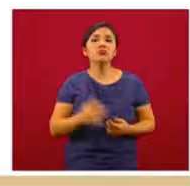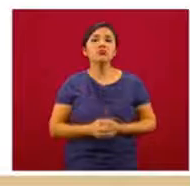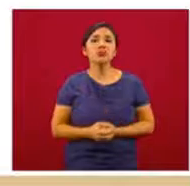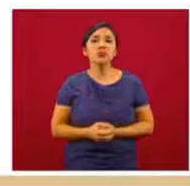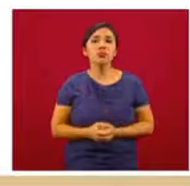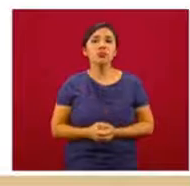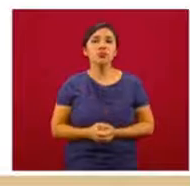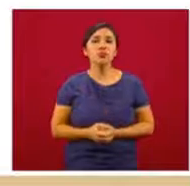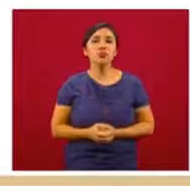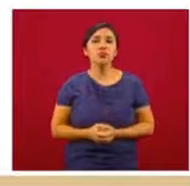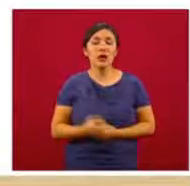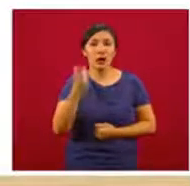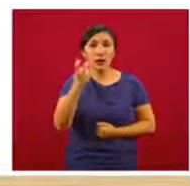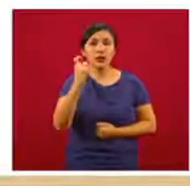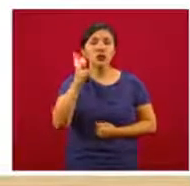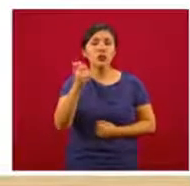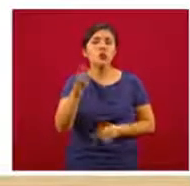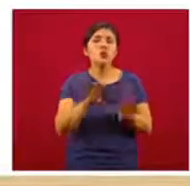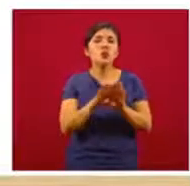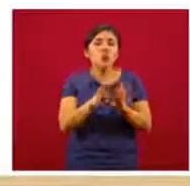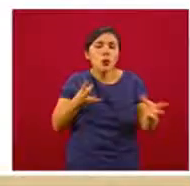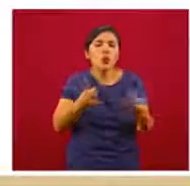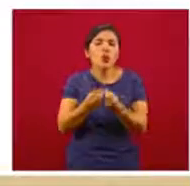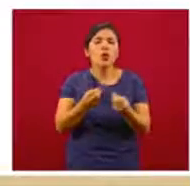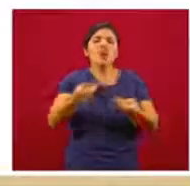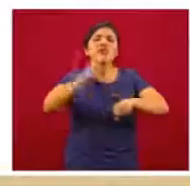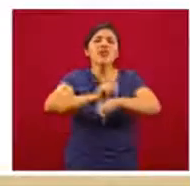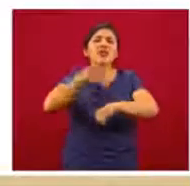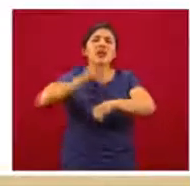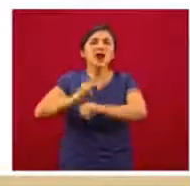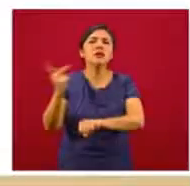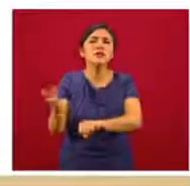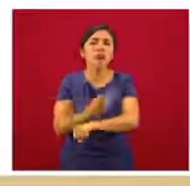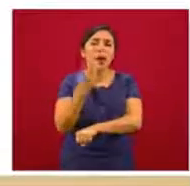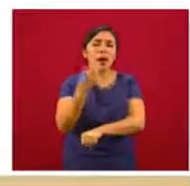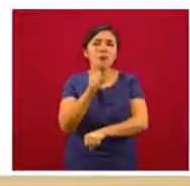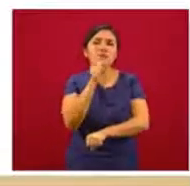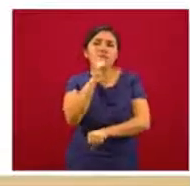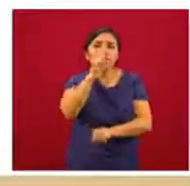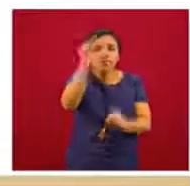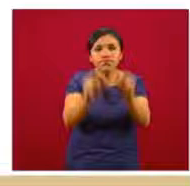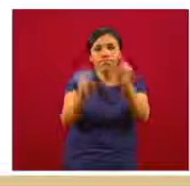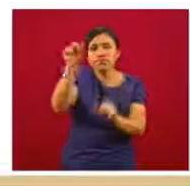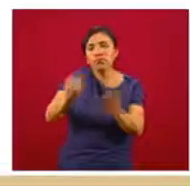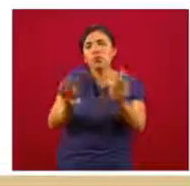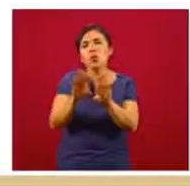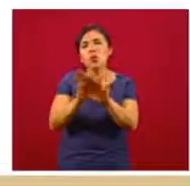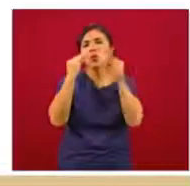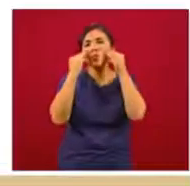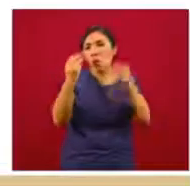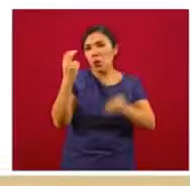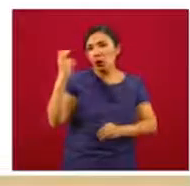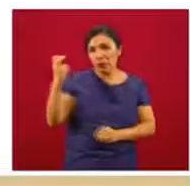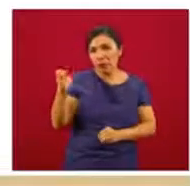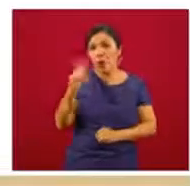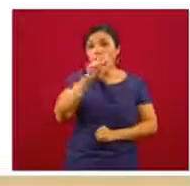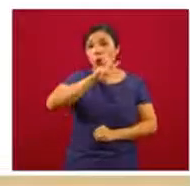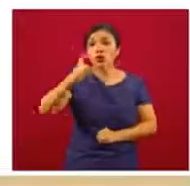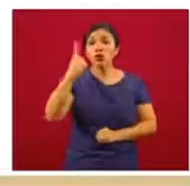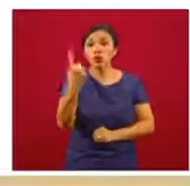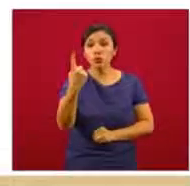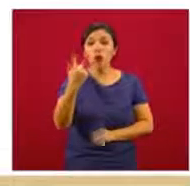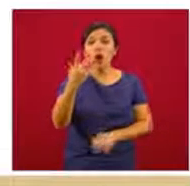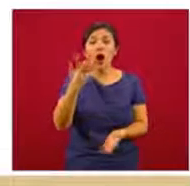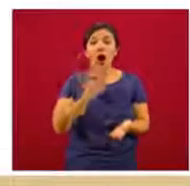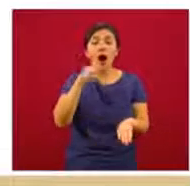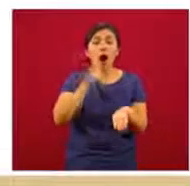respect to yesterday, and indeed, this would correspond to many occurrence days that are distributed as we are